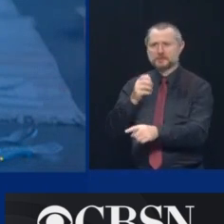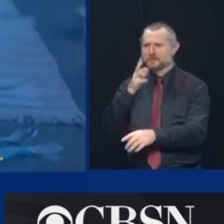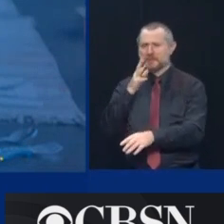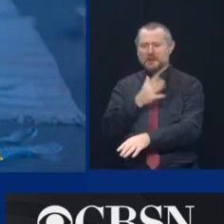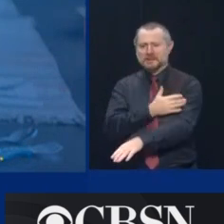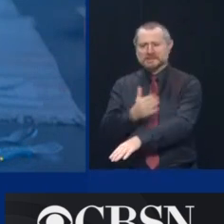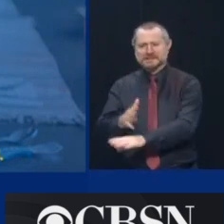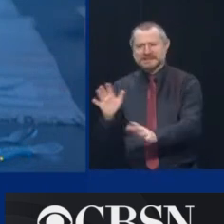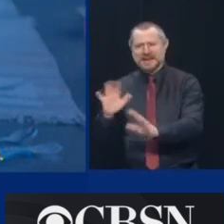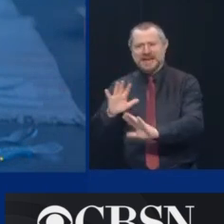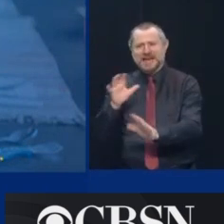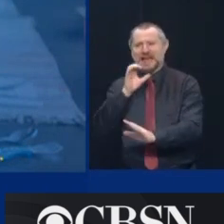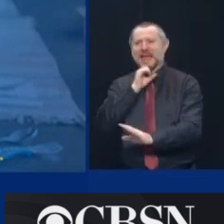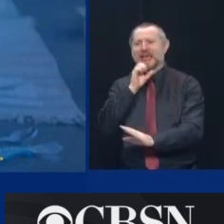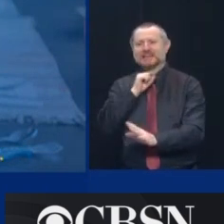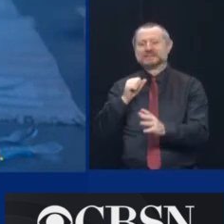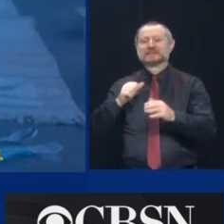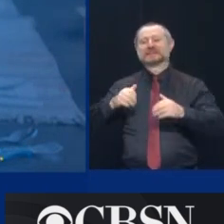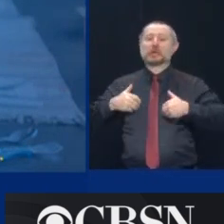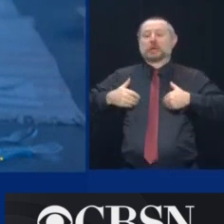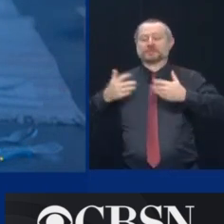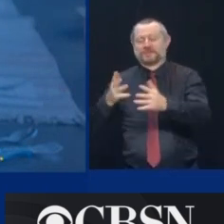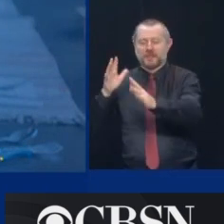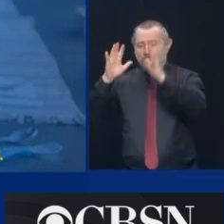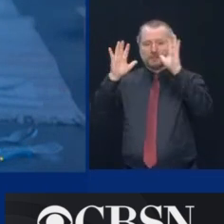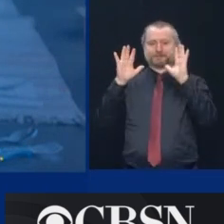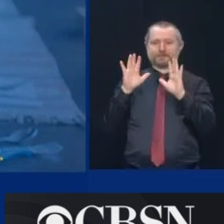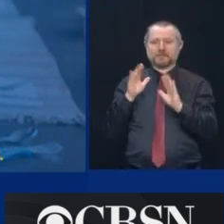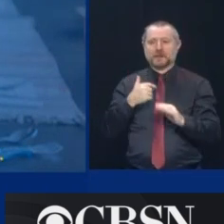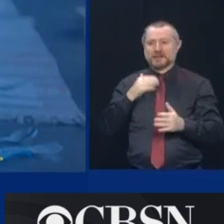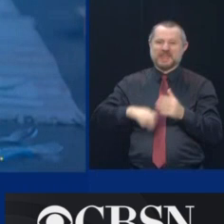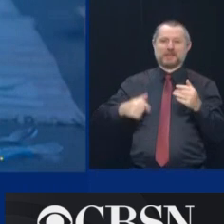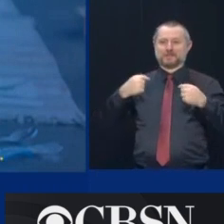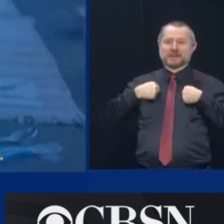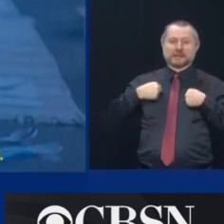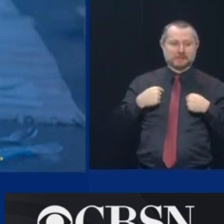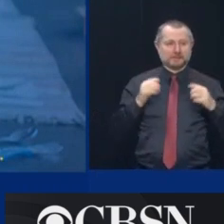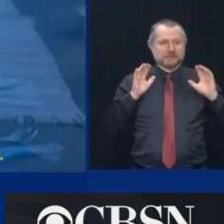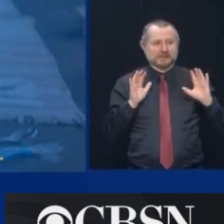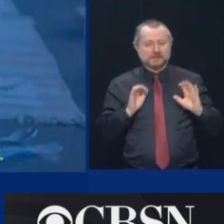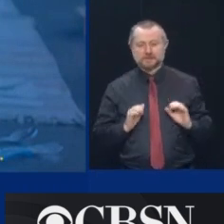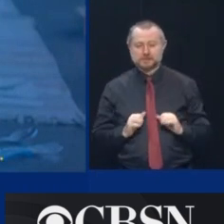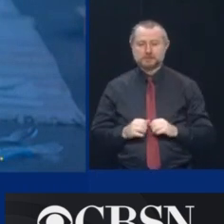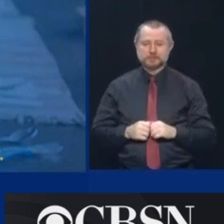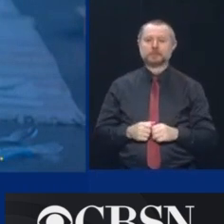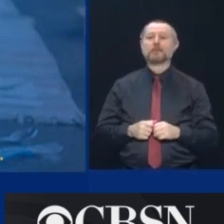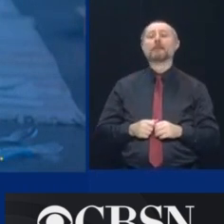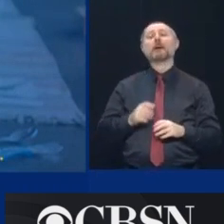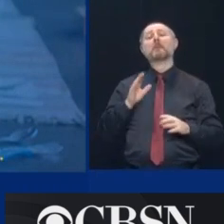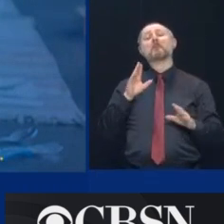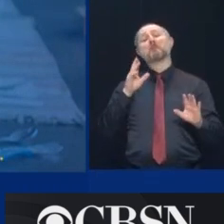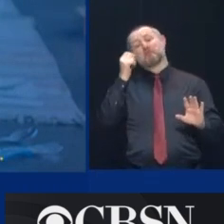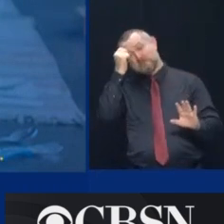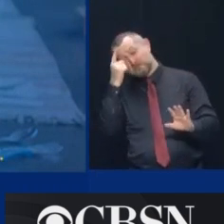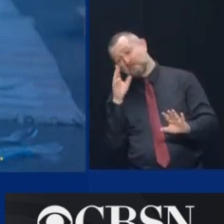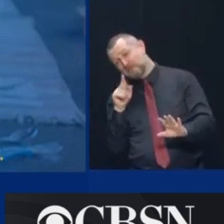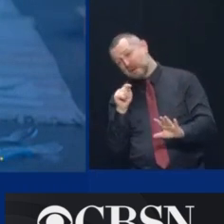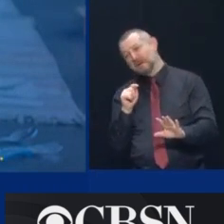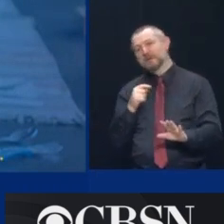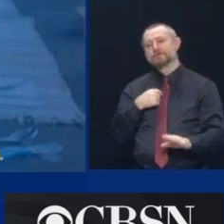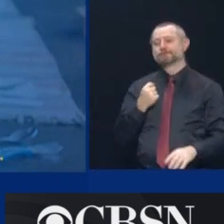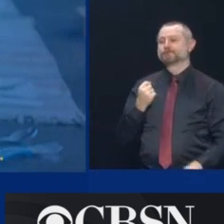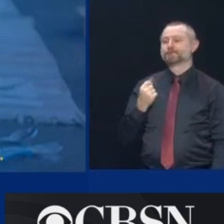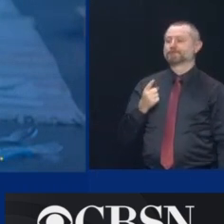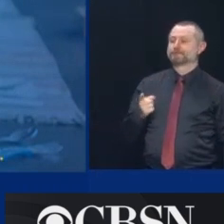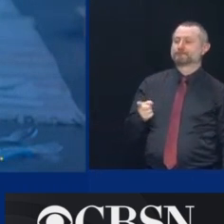her. She's younger than I am. But she just doesn't understand it. She